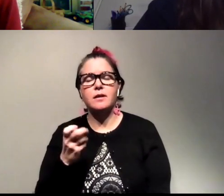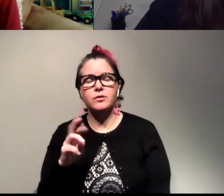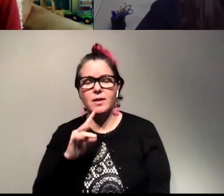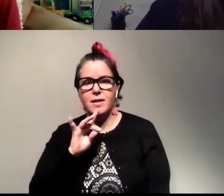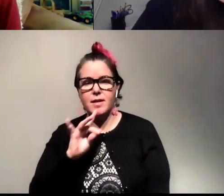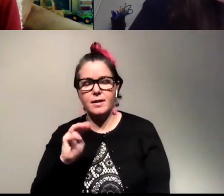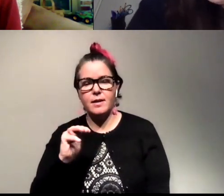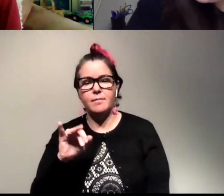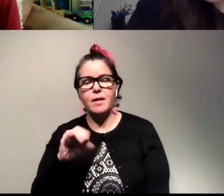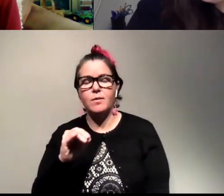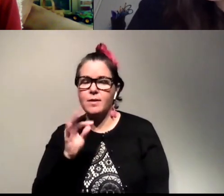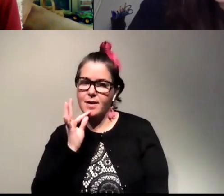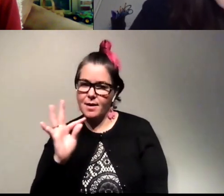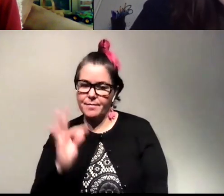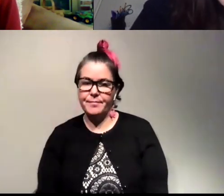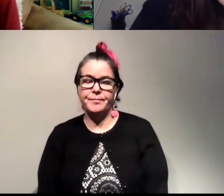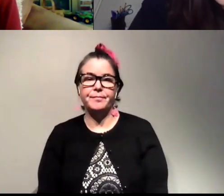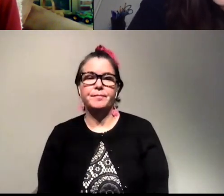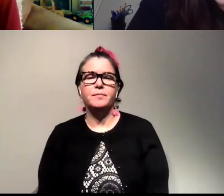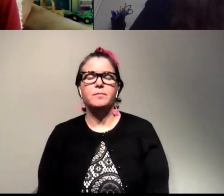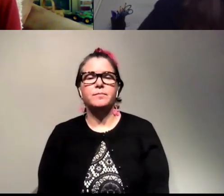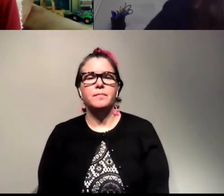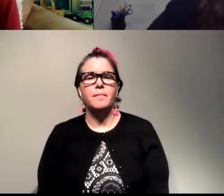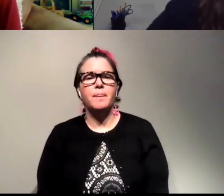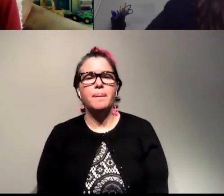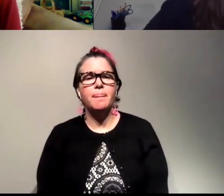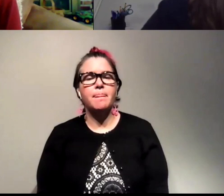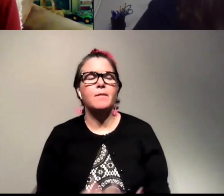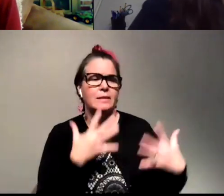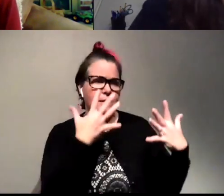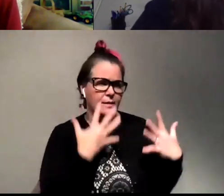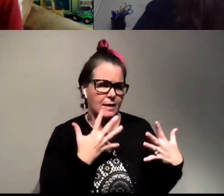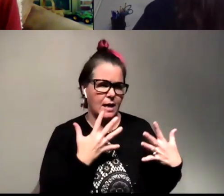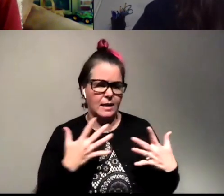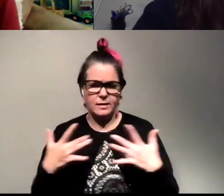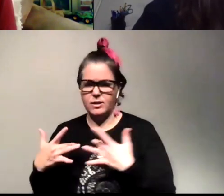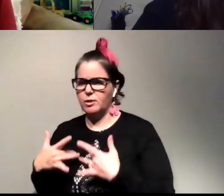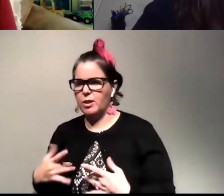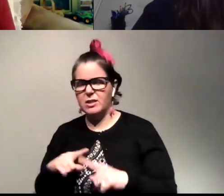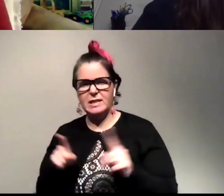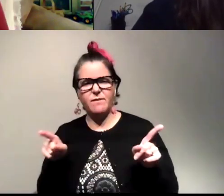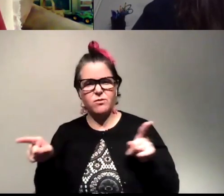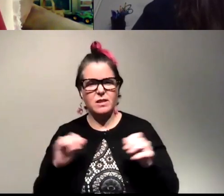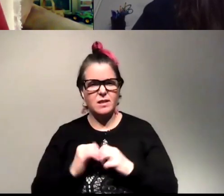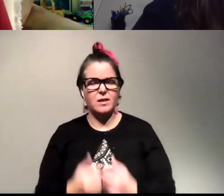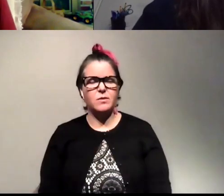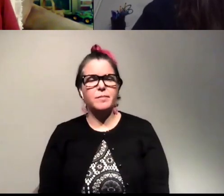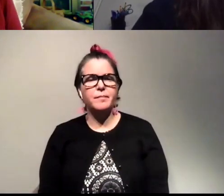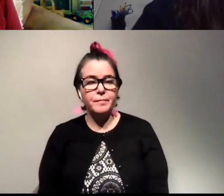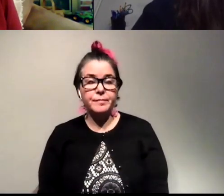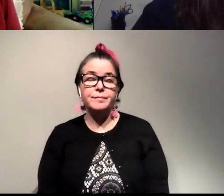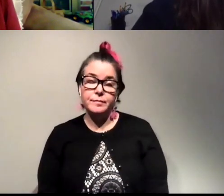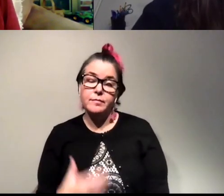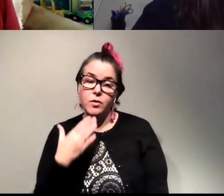Milo, age 9. What exactly is the difference between sadness and depression? Mm-hmm. Yeah, no, again, I think a